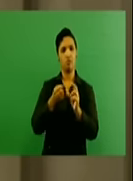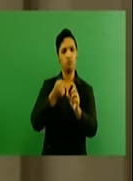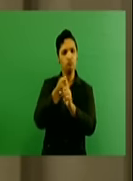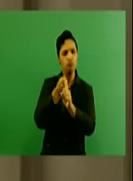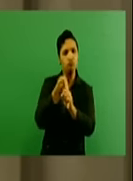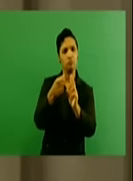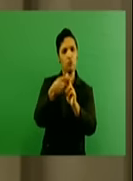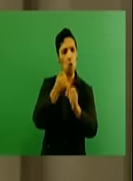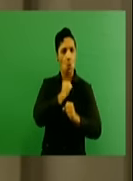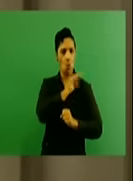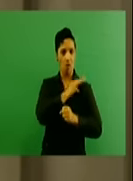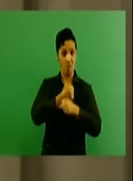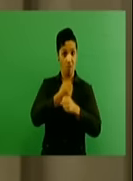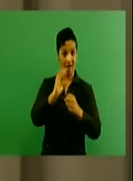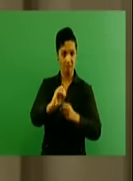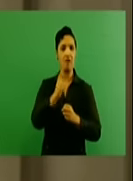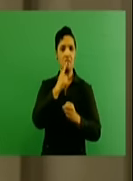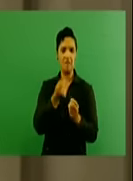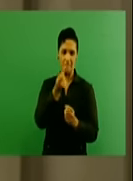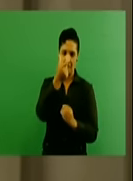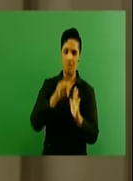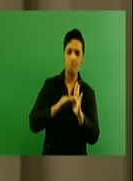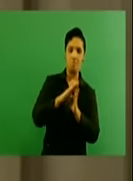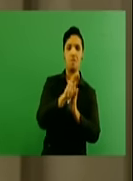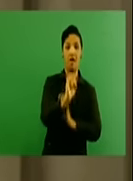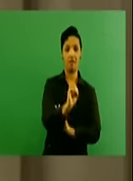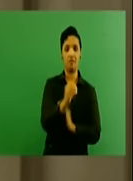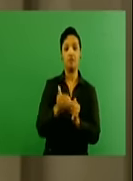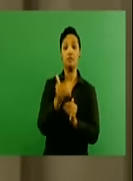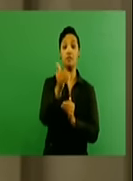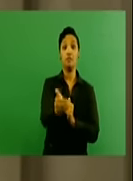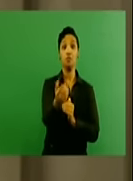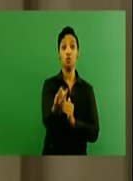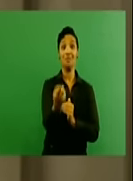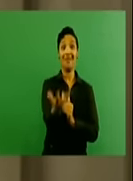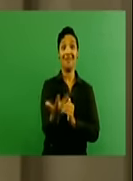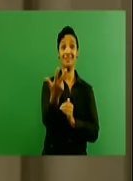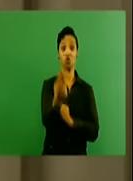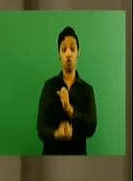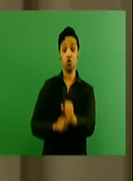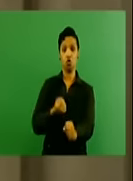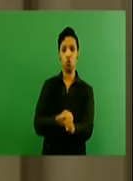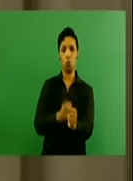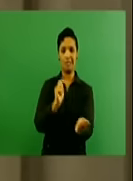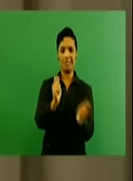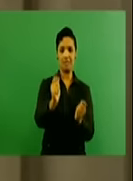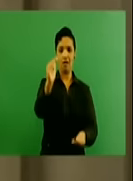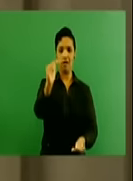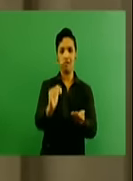up their near-term forecasts, whilst forecasts for 2018 were revised